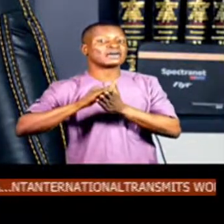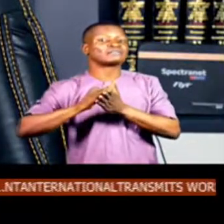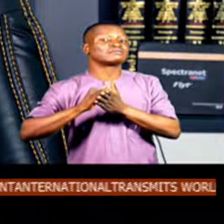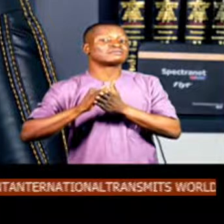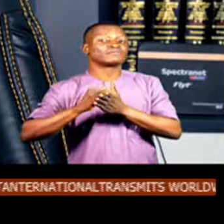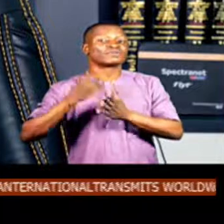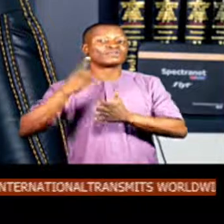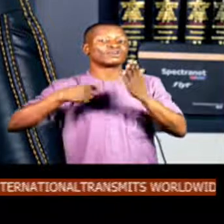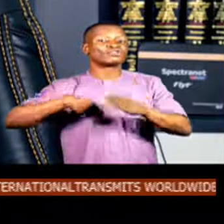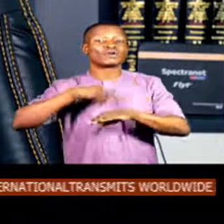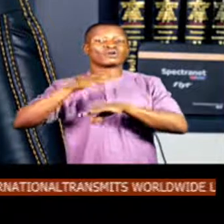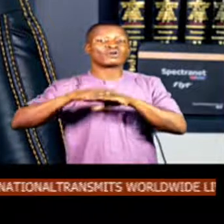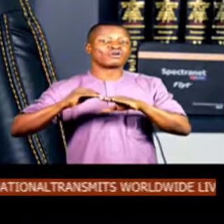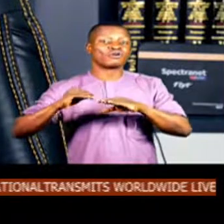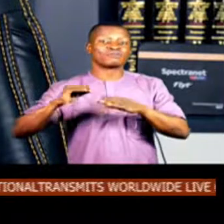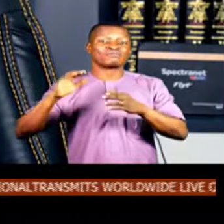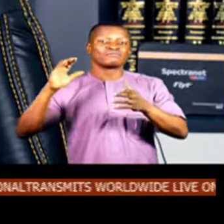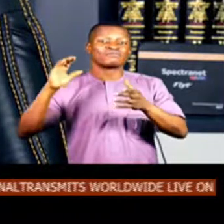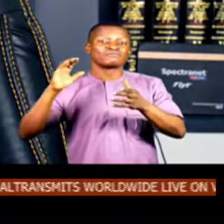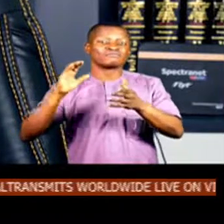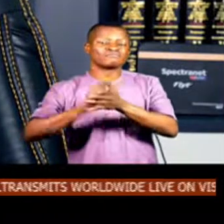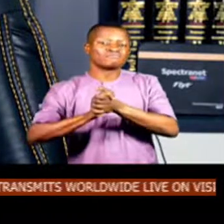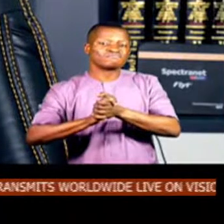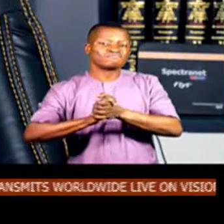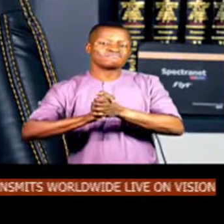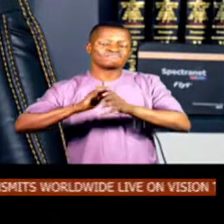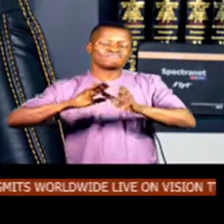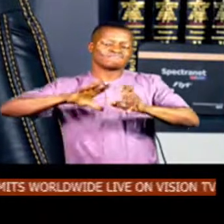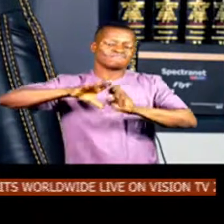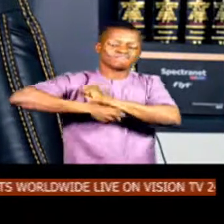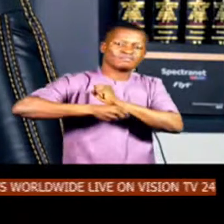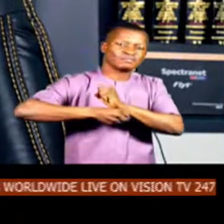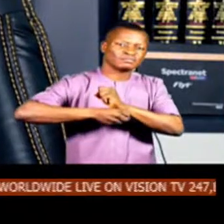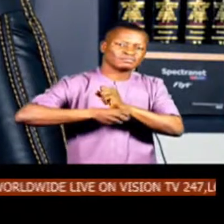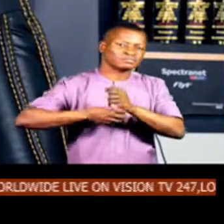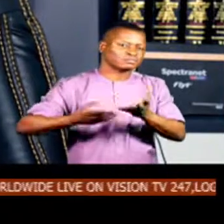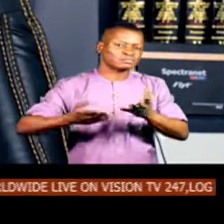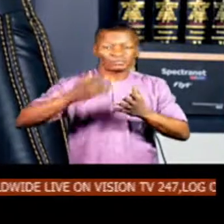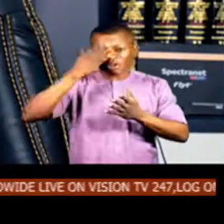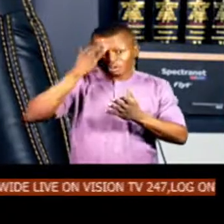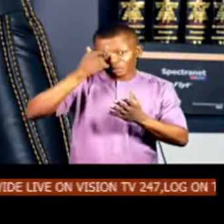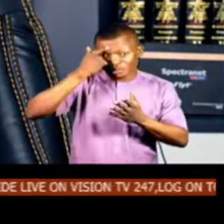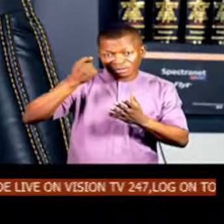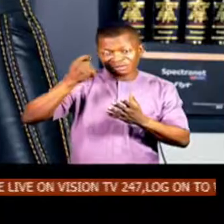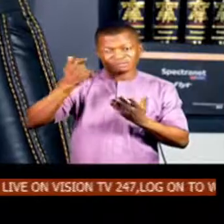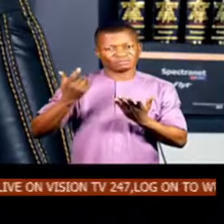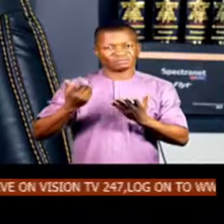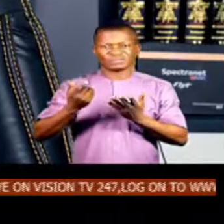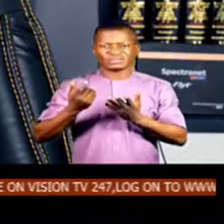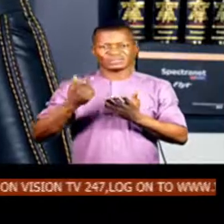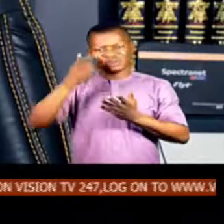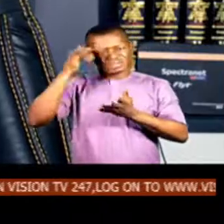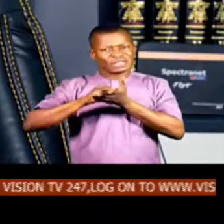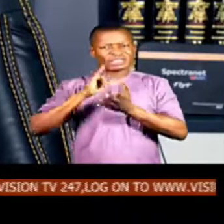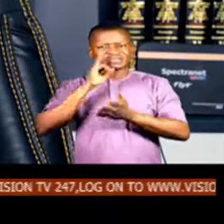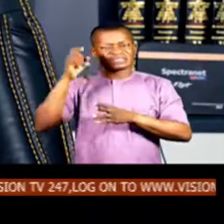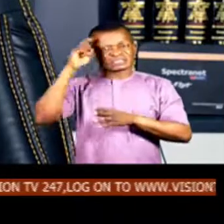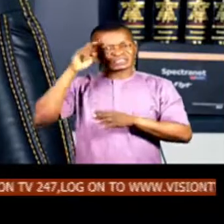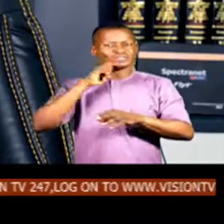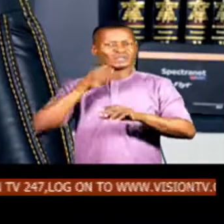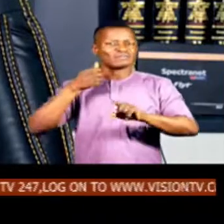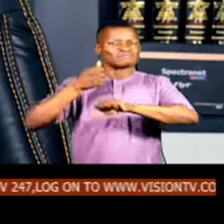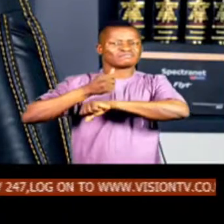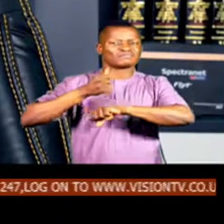as marital rape, because marital rape in a marriage is termed as, you know, sexual